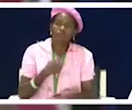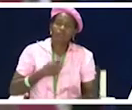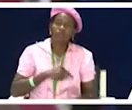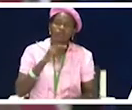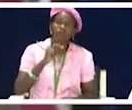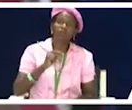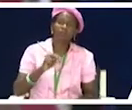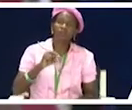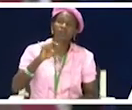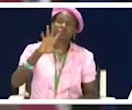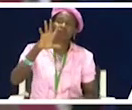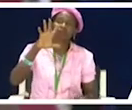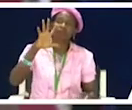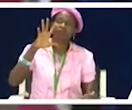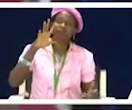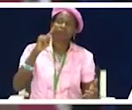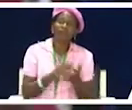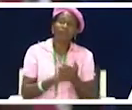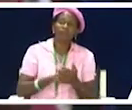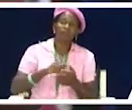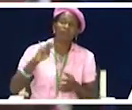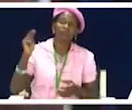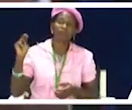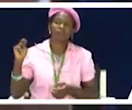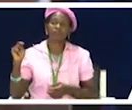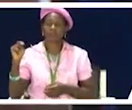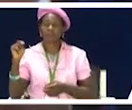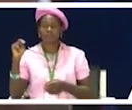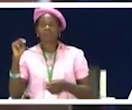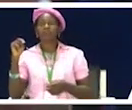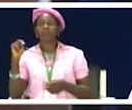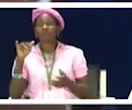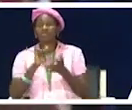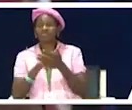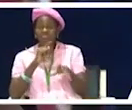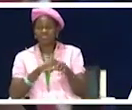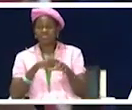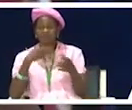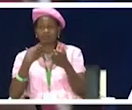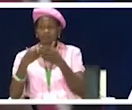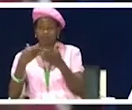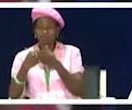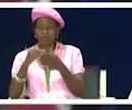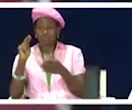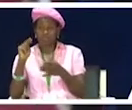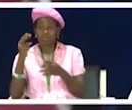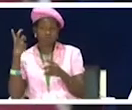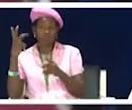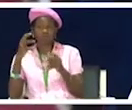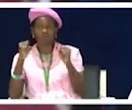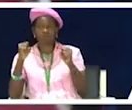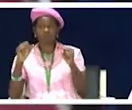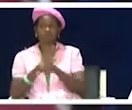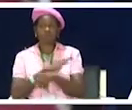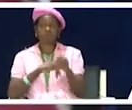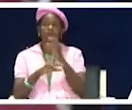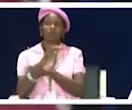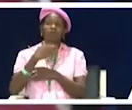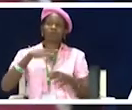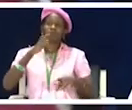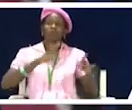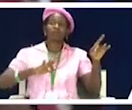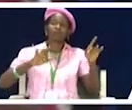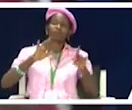extra 5,000 naira. Naira was powerful in those days. God will have mercy on our